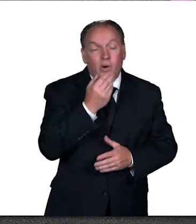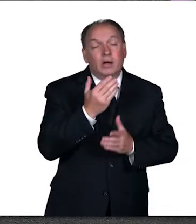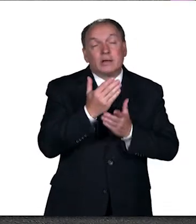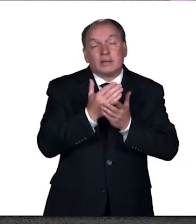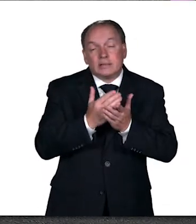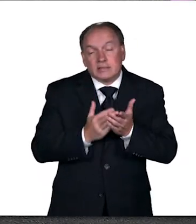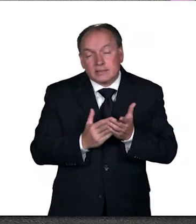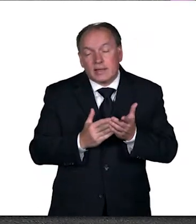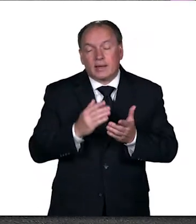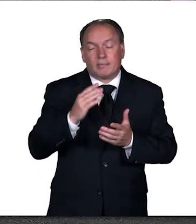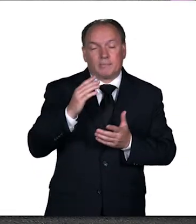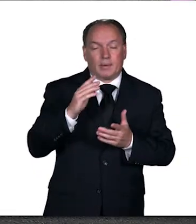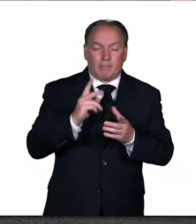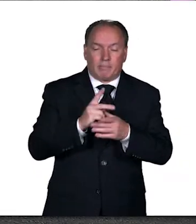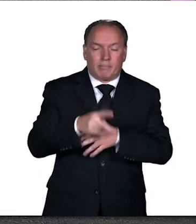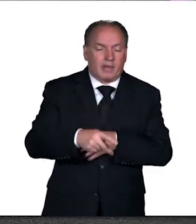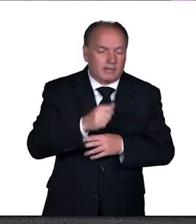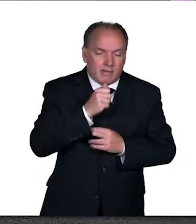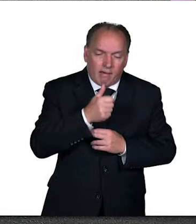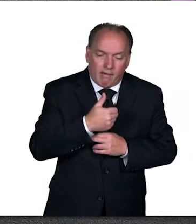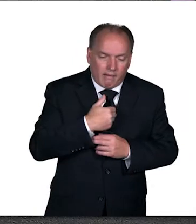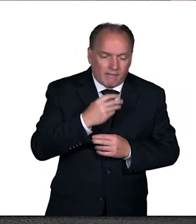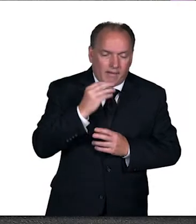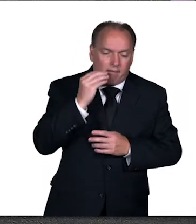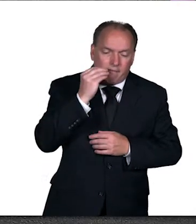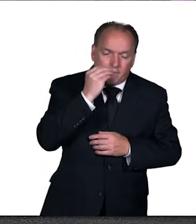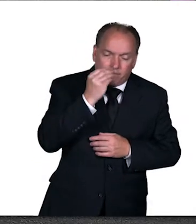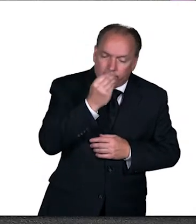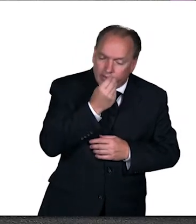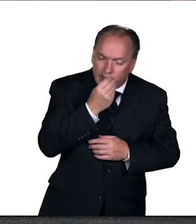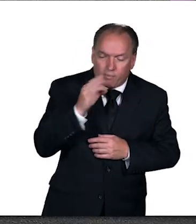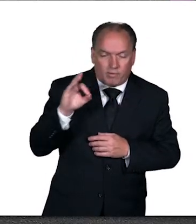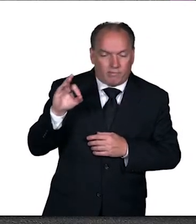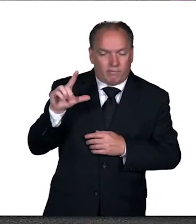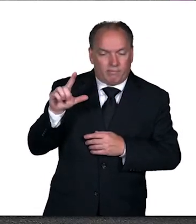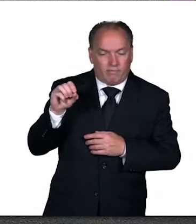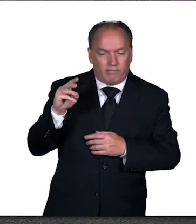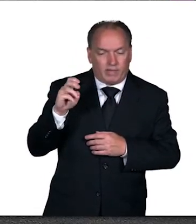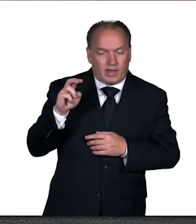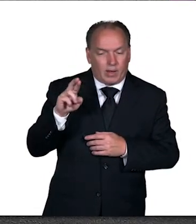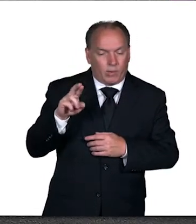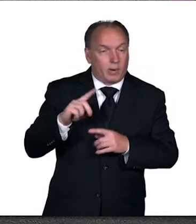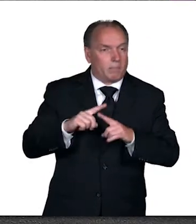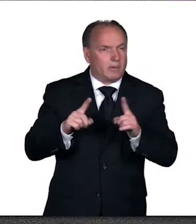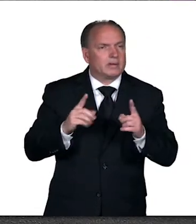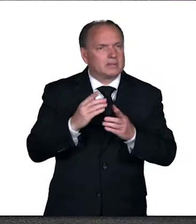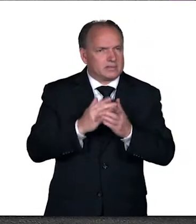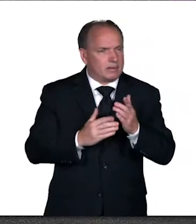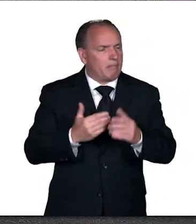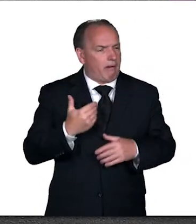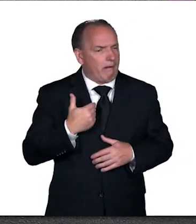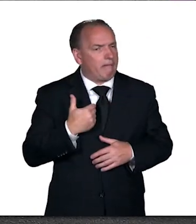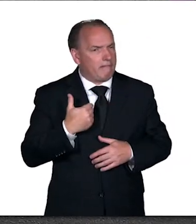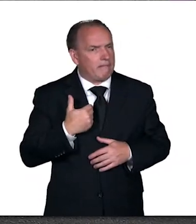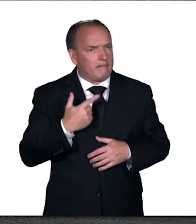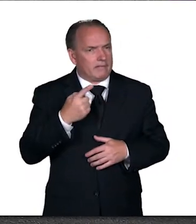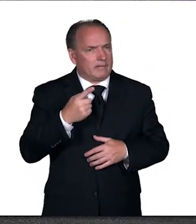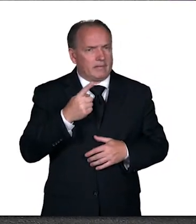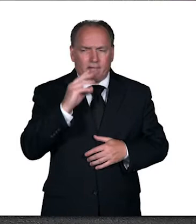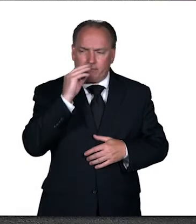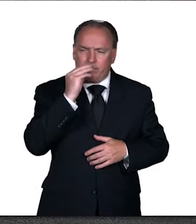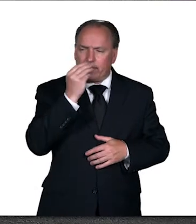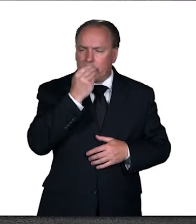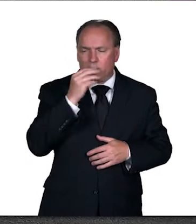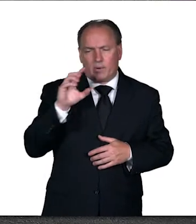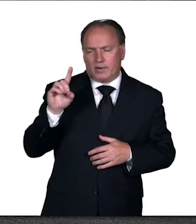not specifically have flowers, but some do. So I have a dandelion right here, and